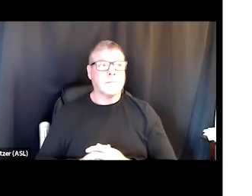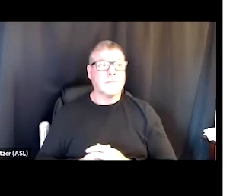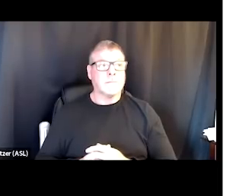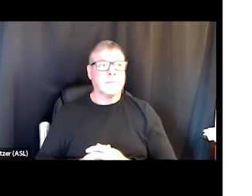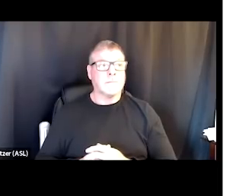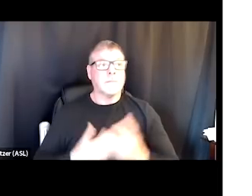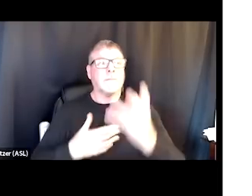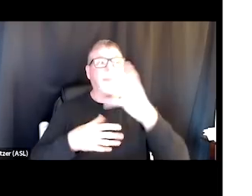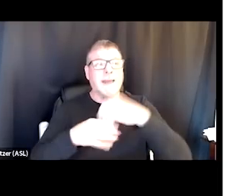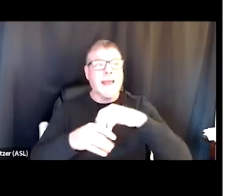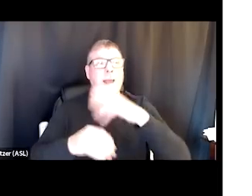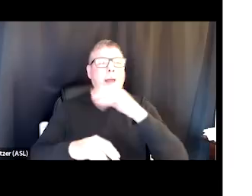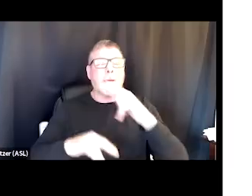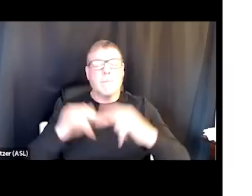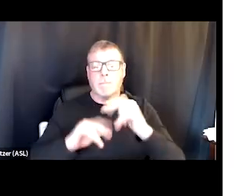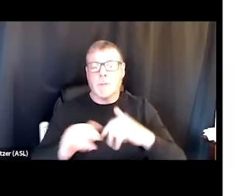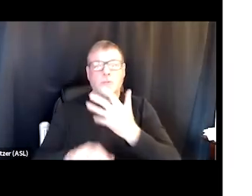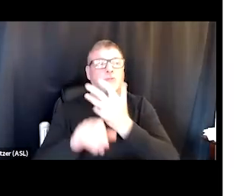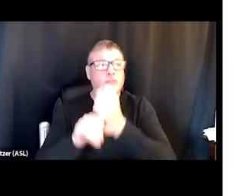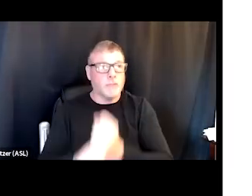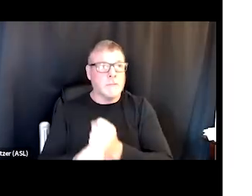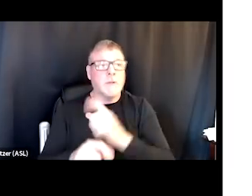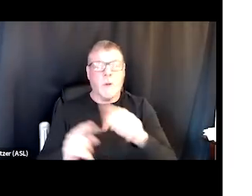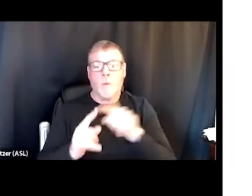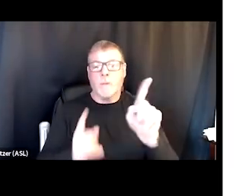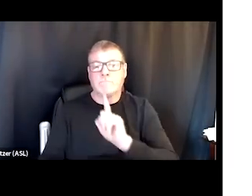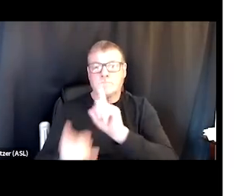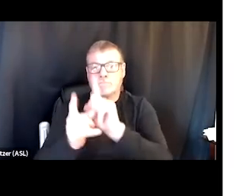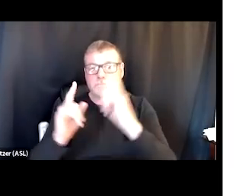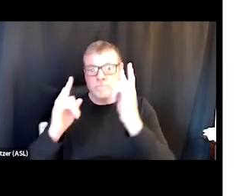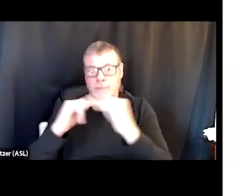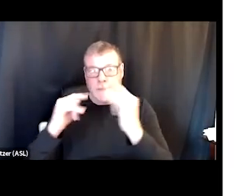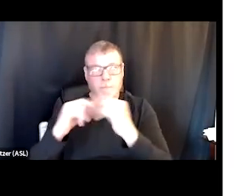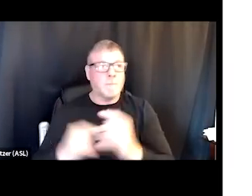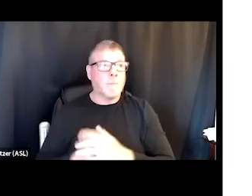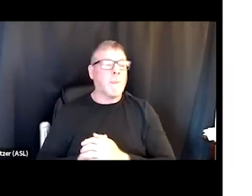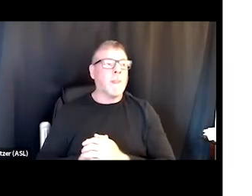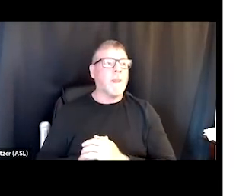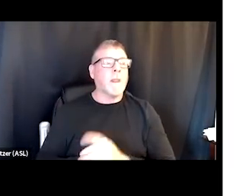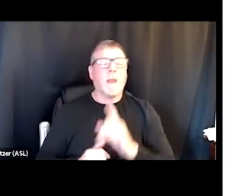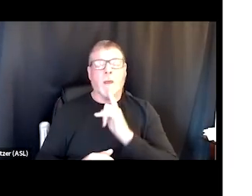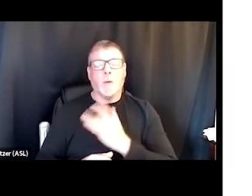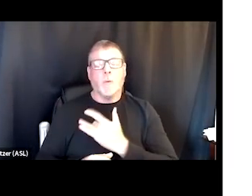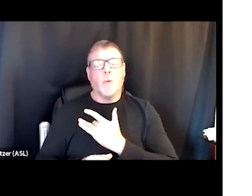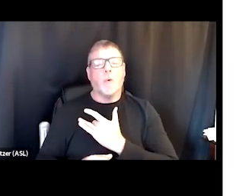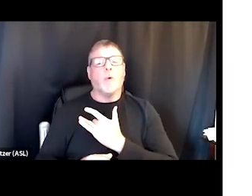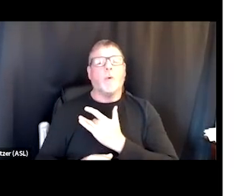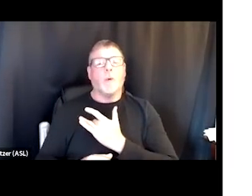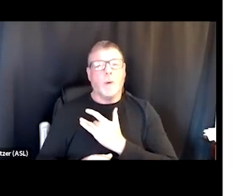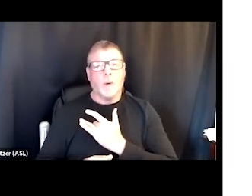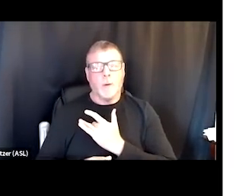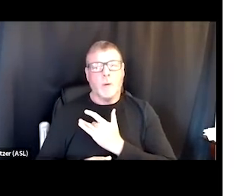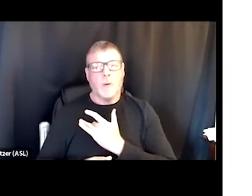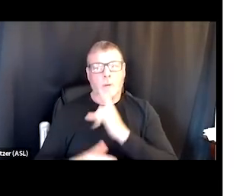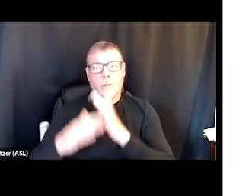Engagement and building trust when approaching encampments. Compassion and humility is the number one thing. You